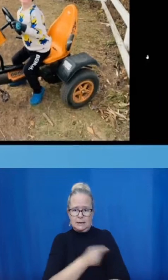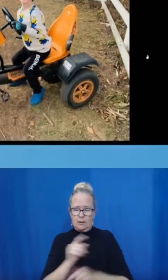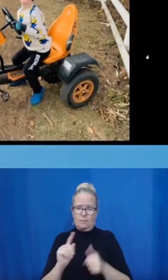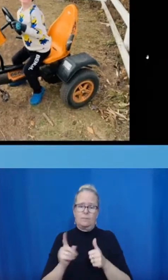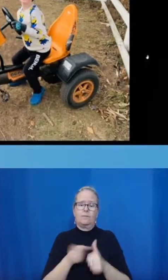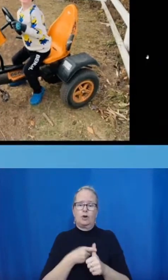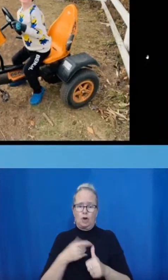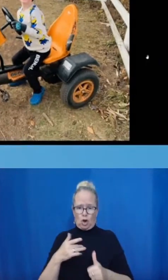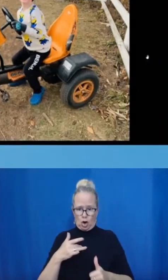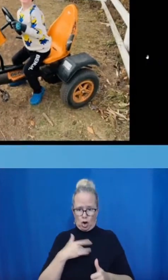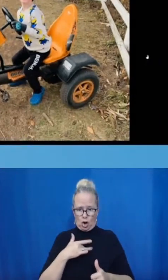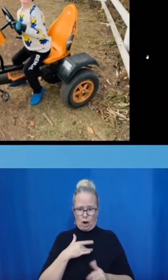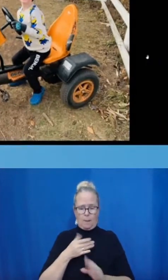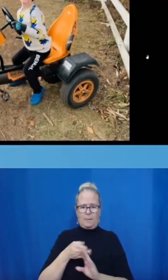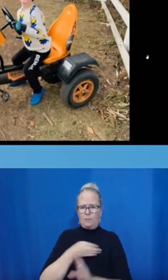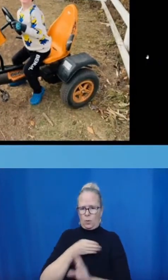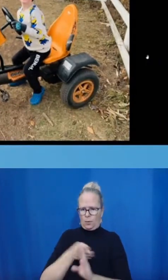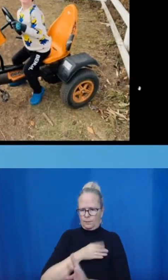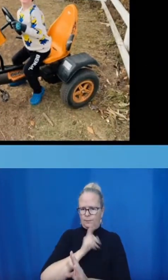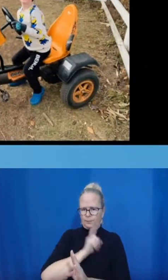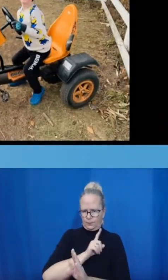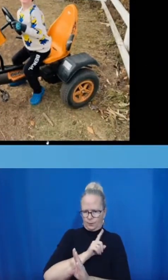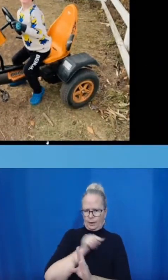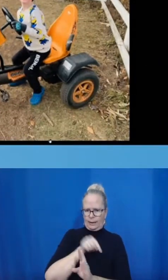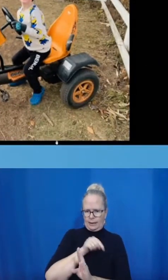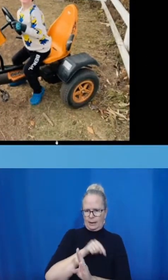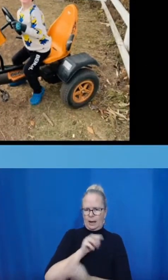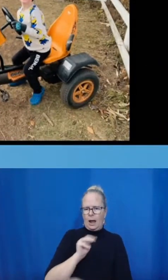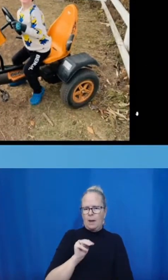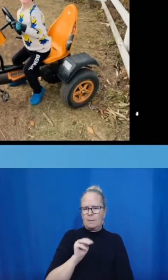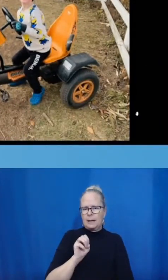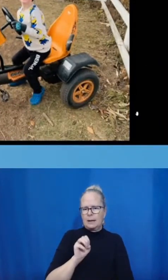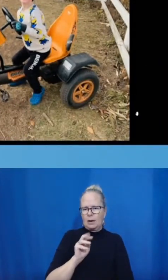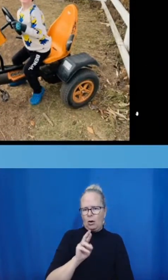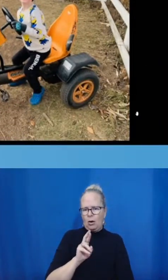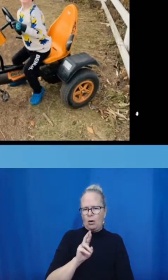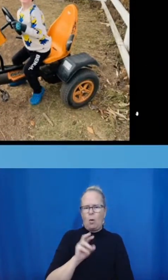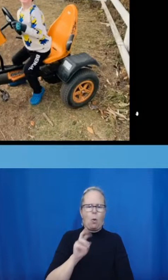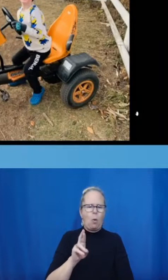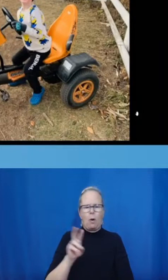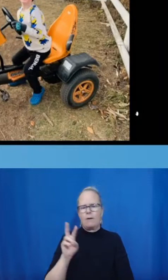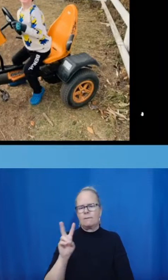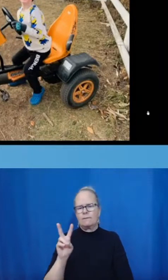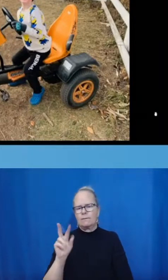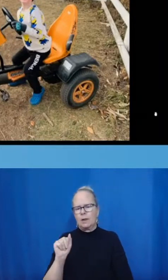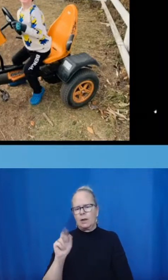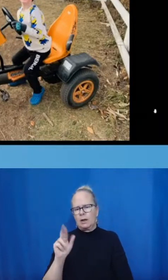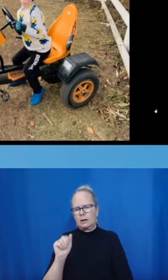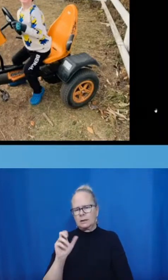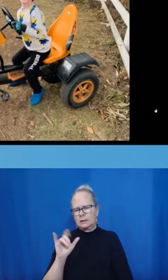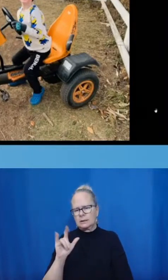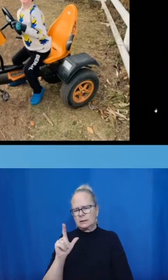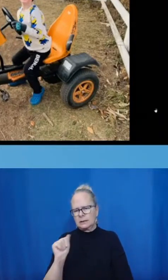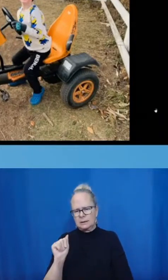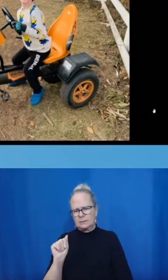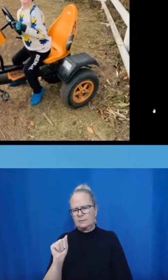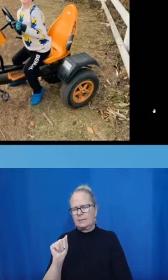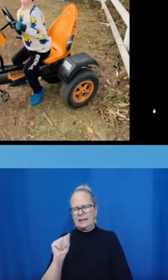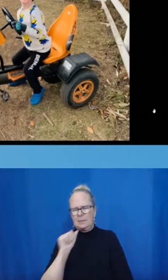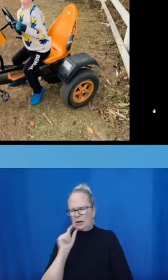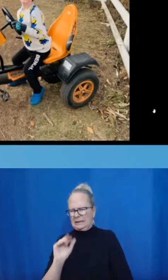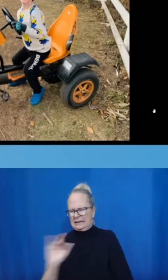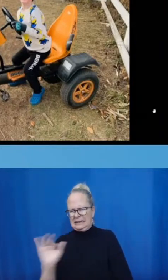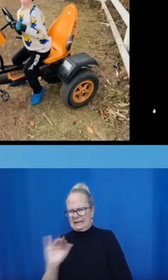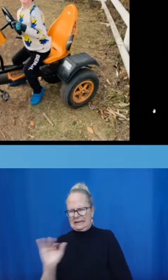home when they're sick, hand hygiene, everything we're learning about COVID. So before George, I have to admit, I really didn't give